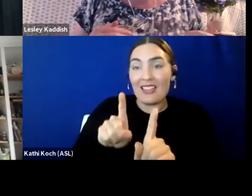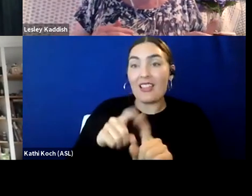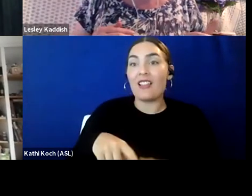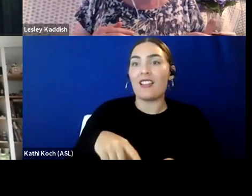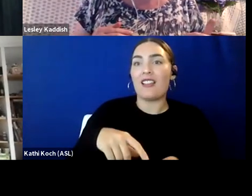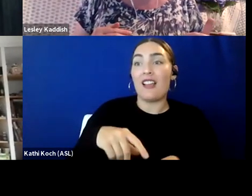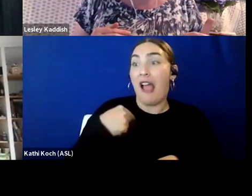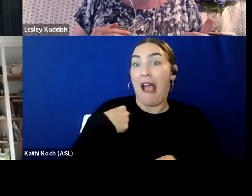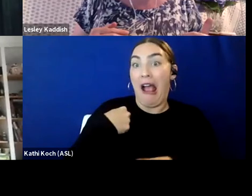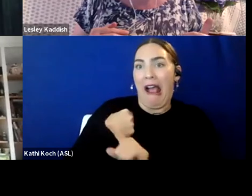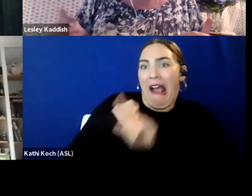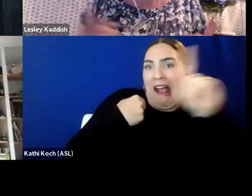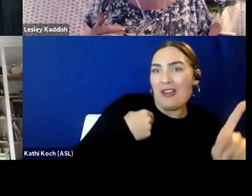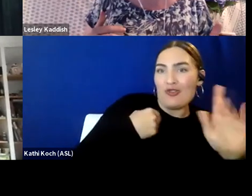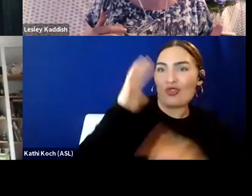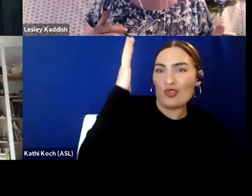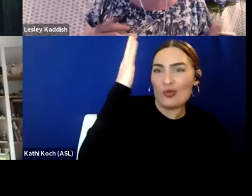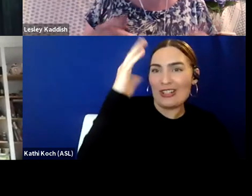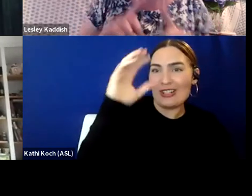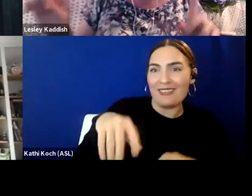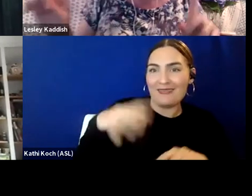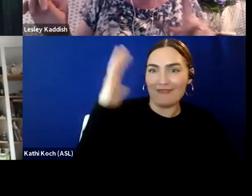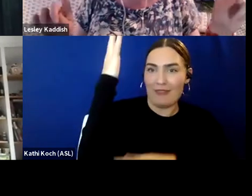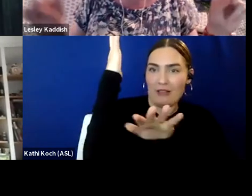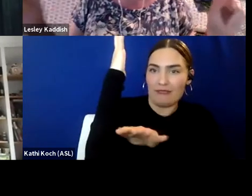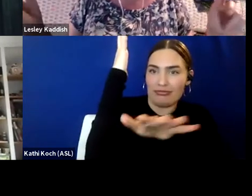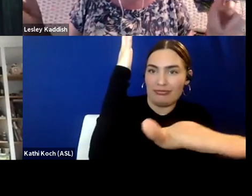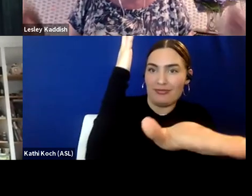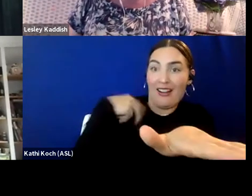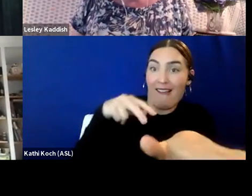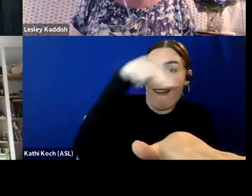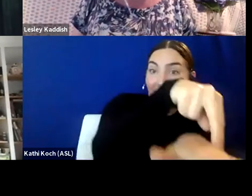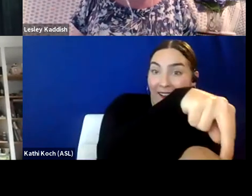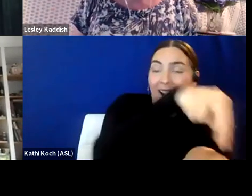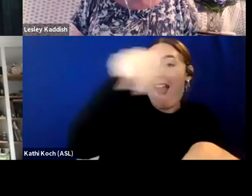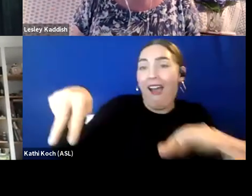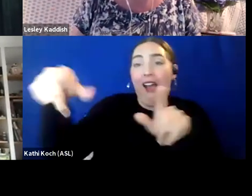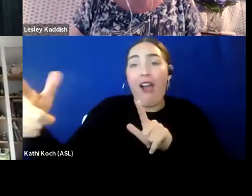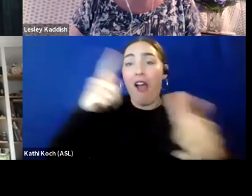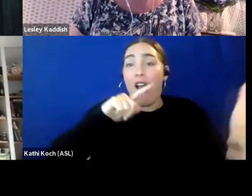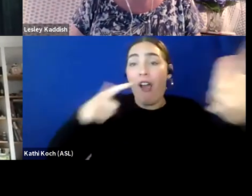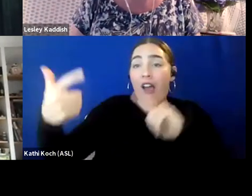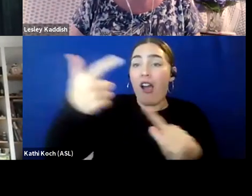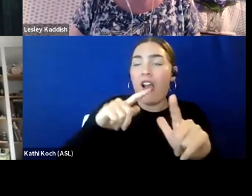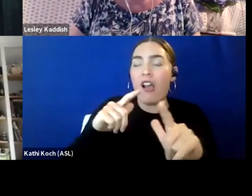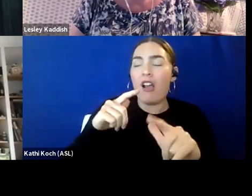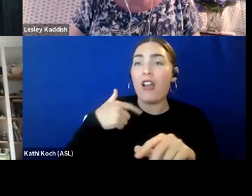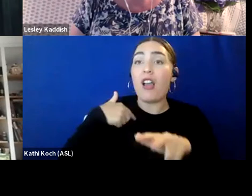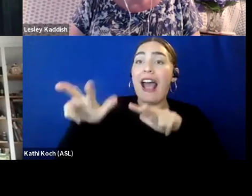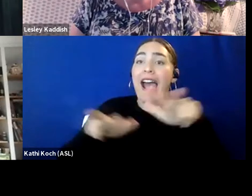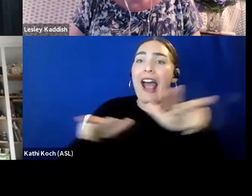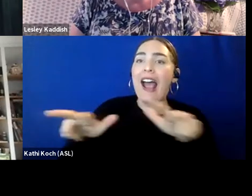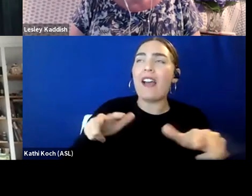would hop behind the tree's shadow and he would hop behind my shadow and we would take turns popping out. And after that hike, it was really on my mind.